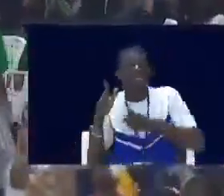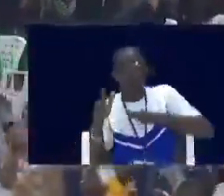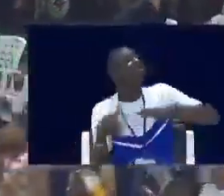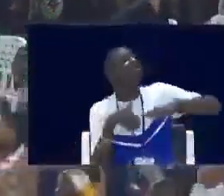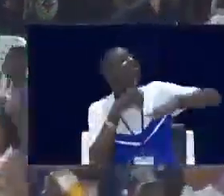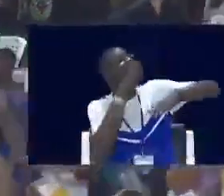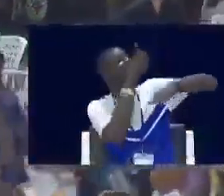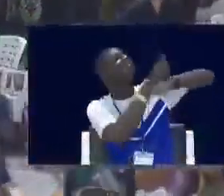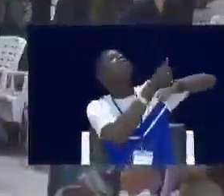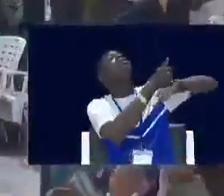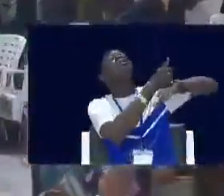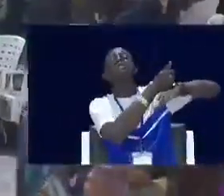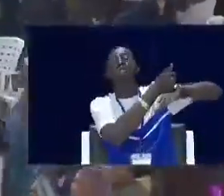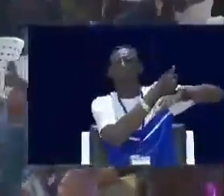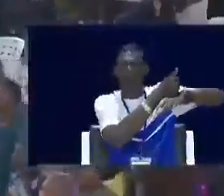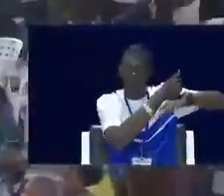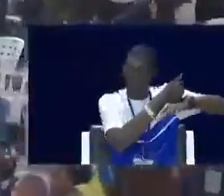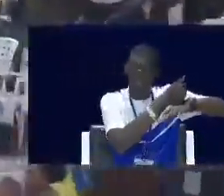this